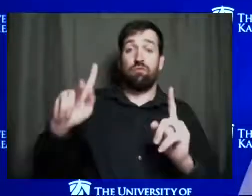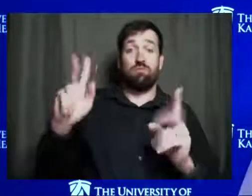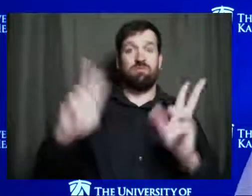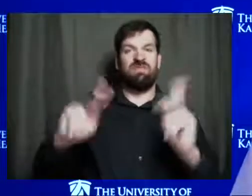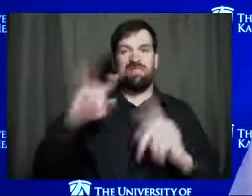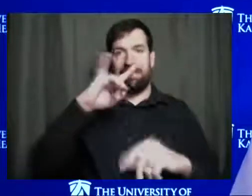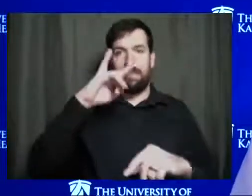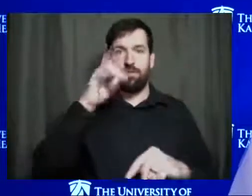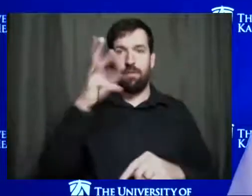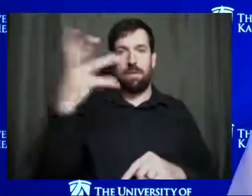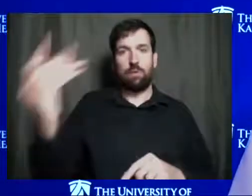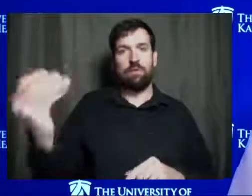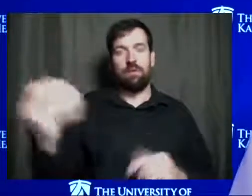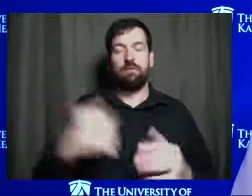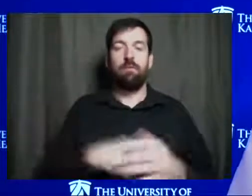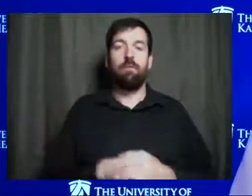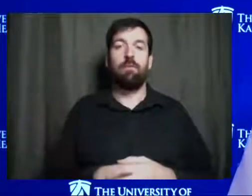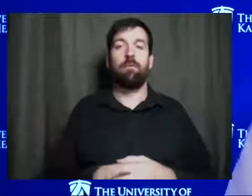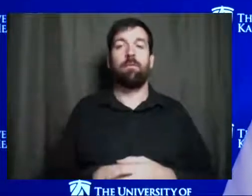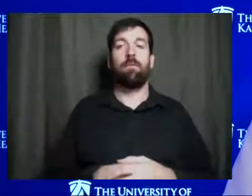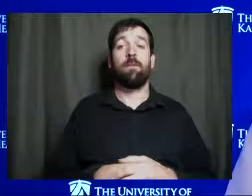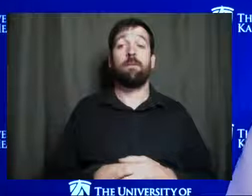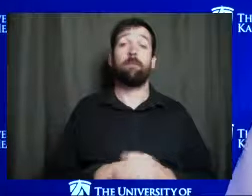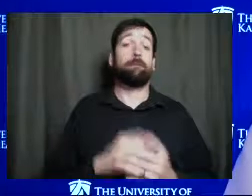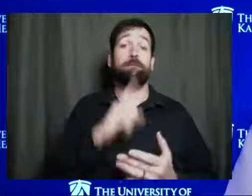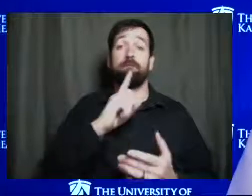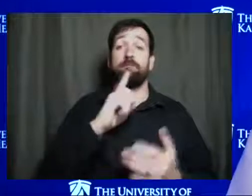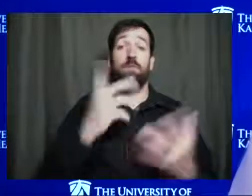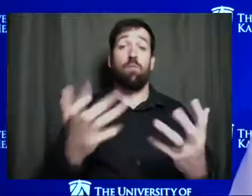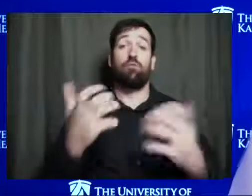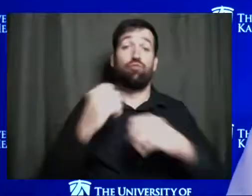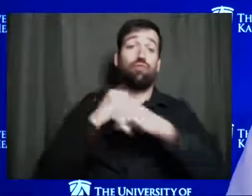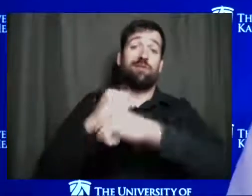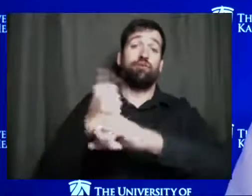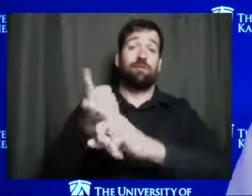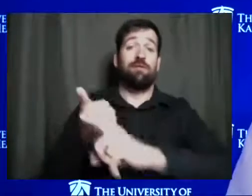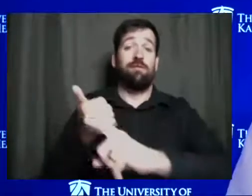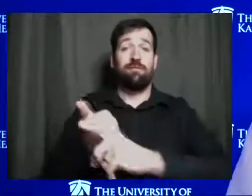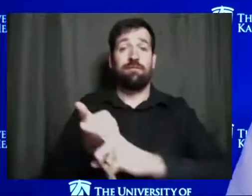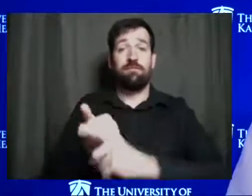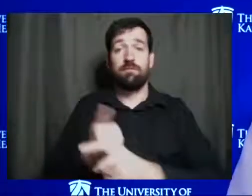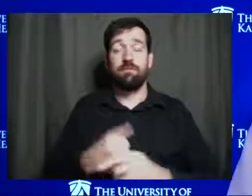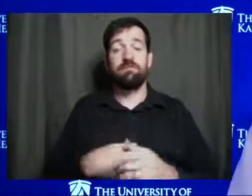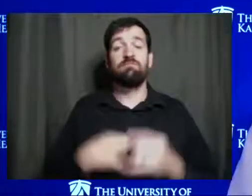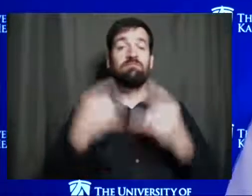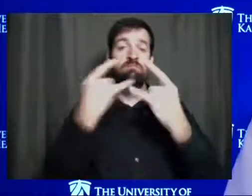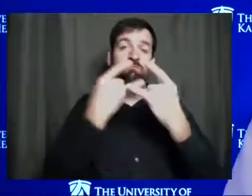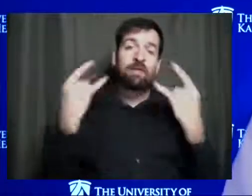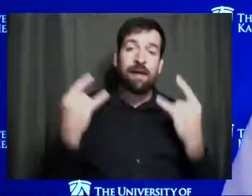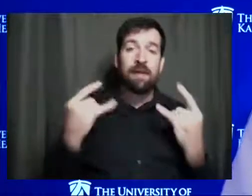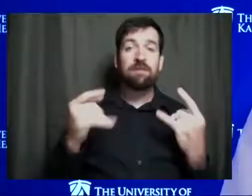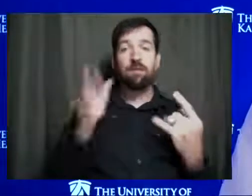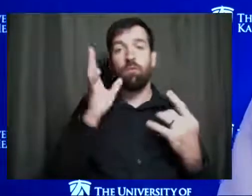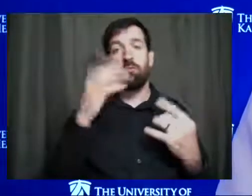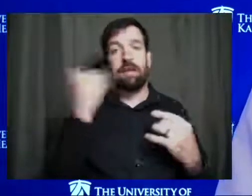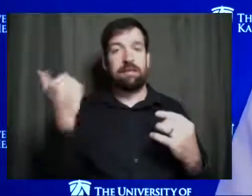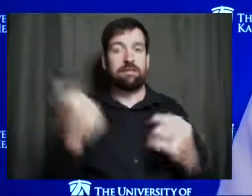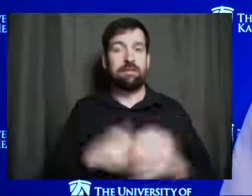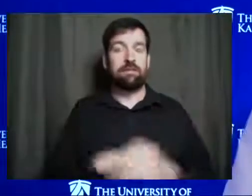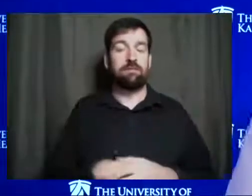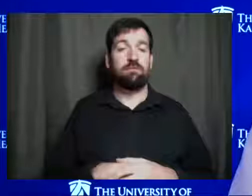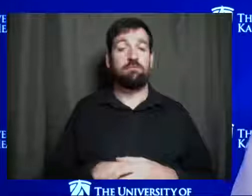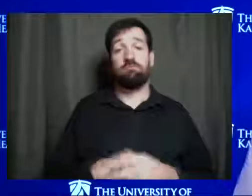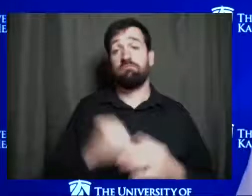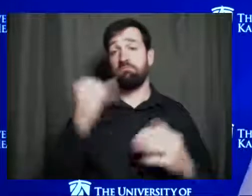inside. So I think if you really want to continue to protect yourself, certainly a face mask is going to be best. If you also want to wear